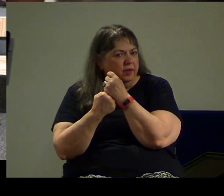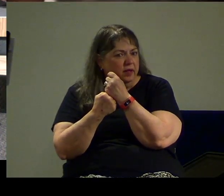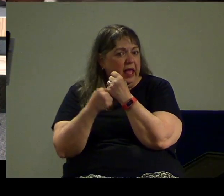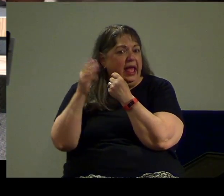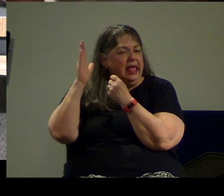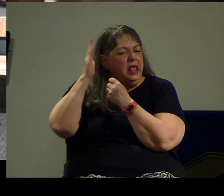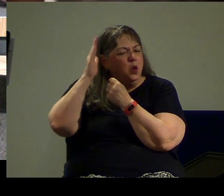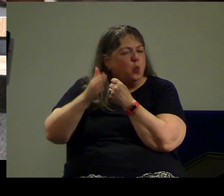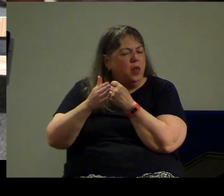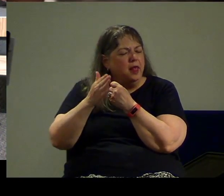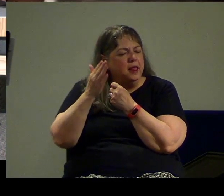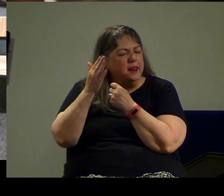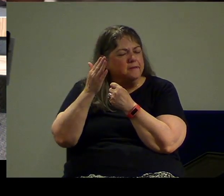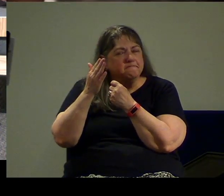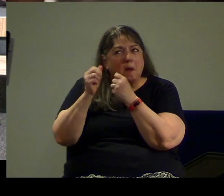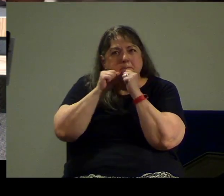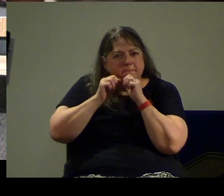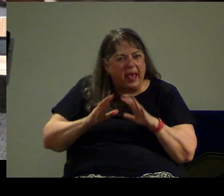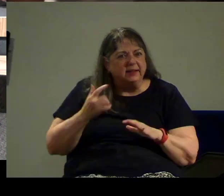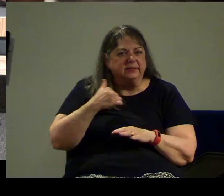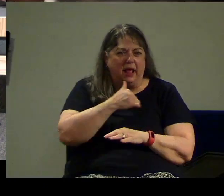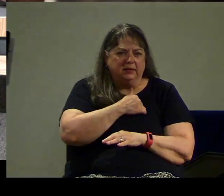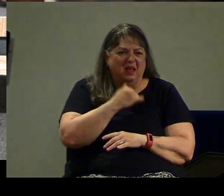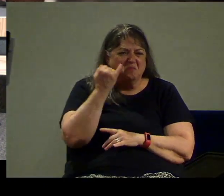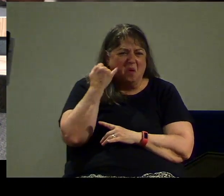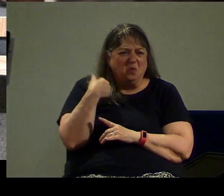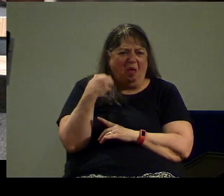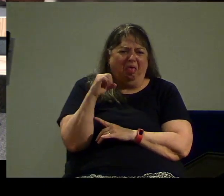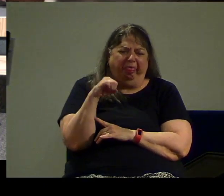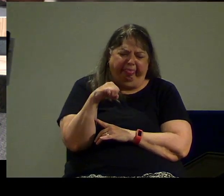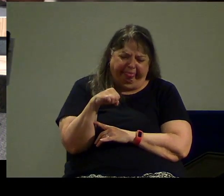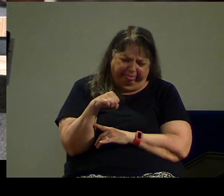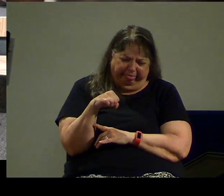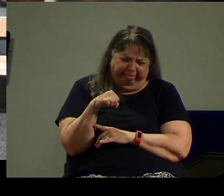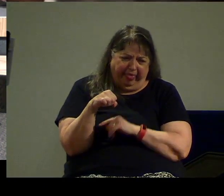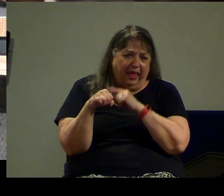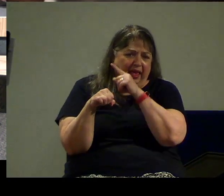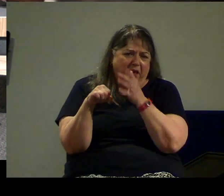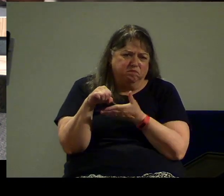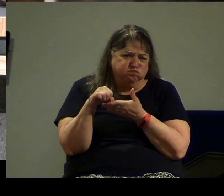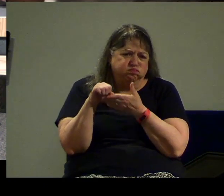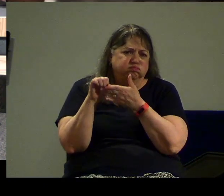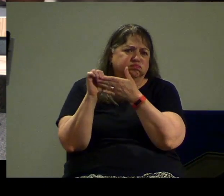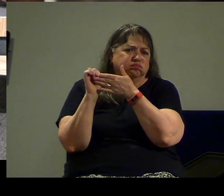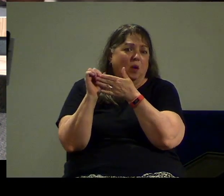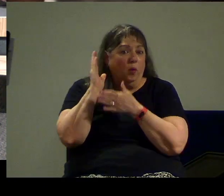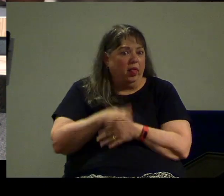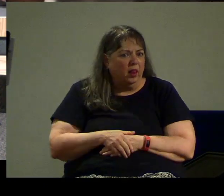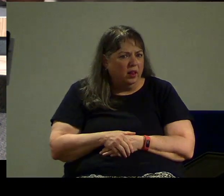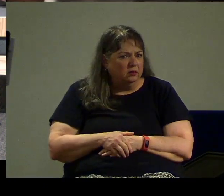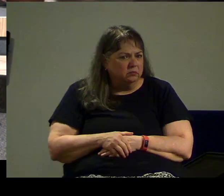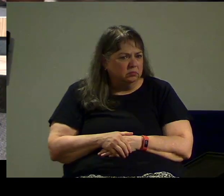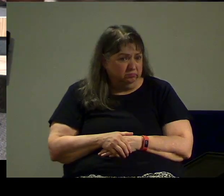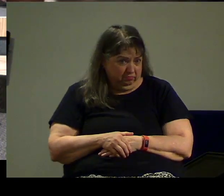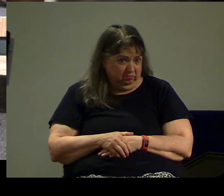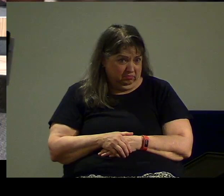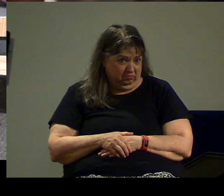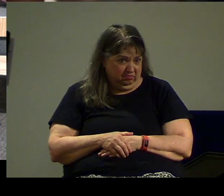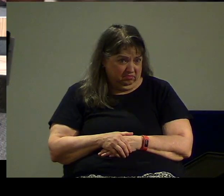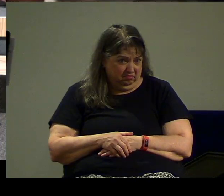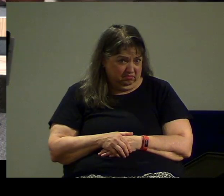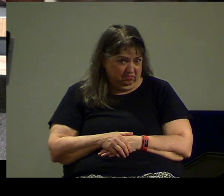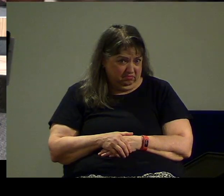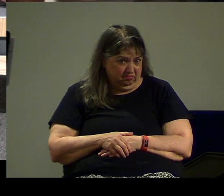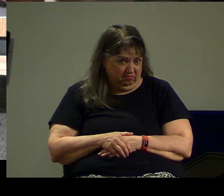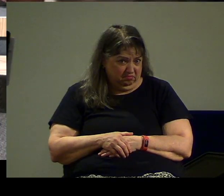head. I will bless you and bring you through these times. And David understood that. So whenever David